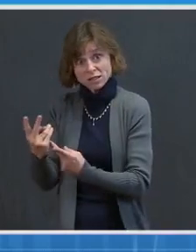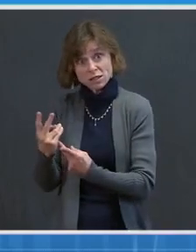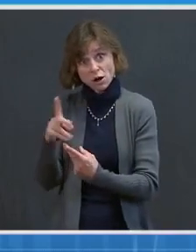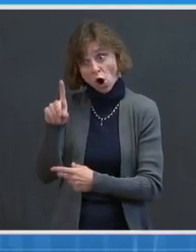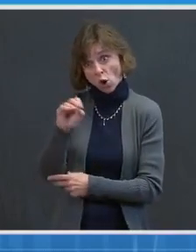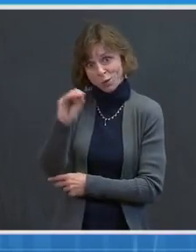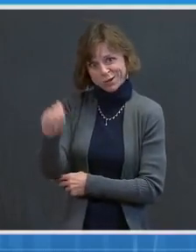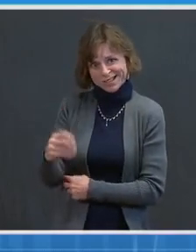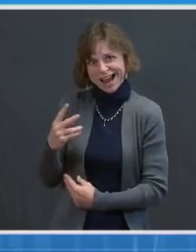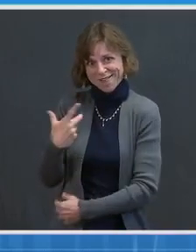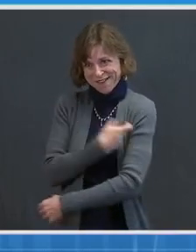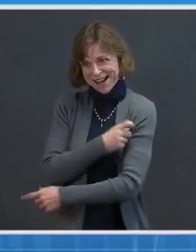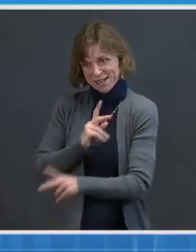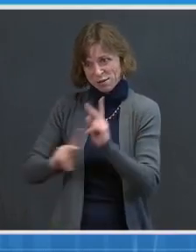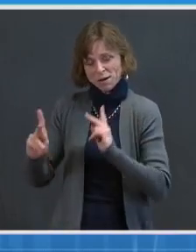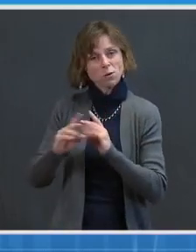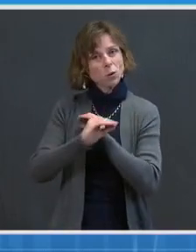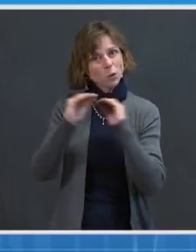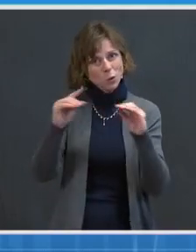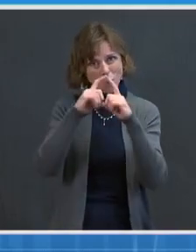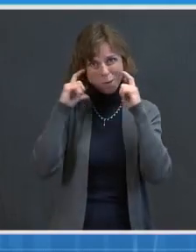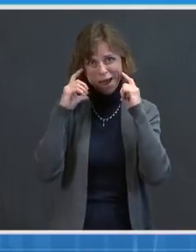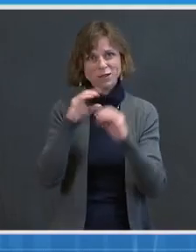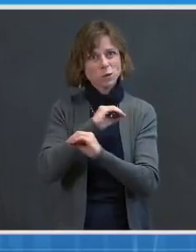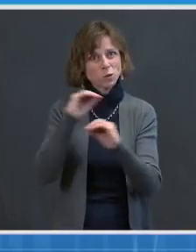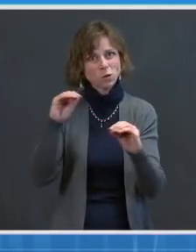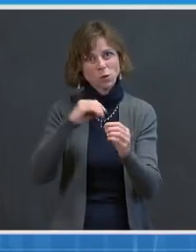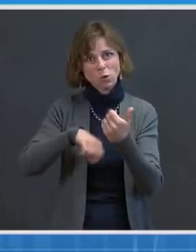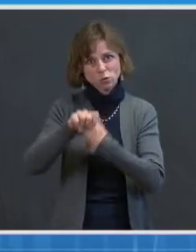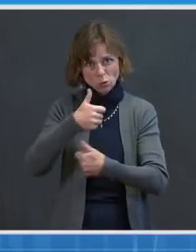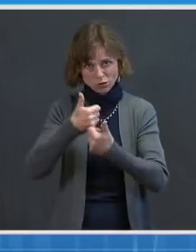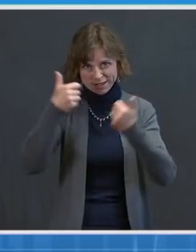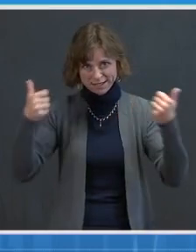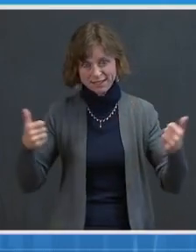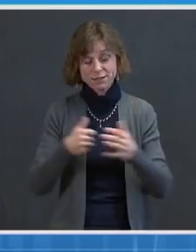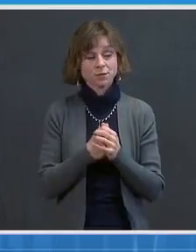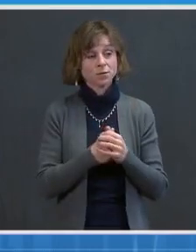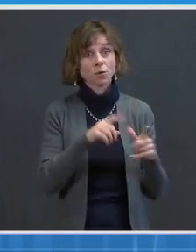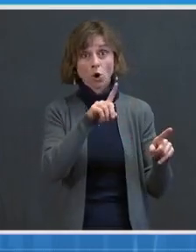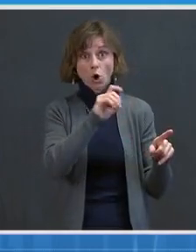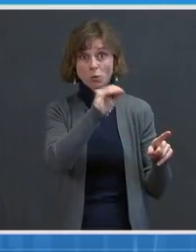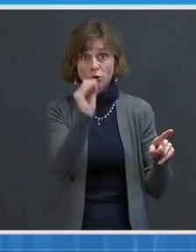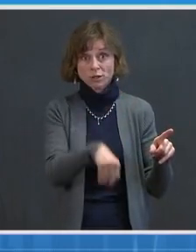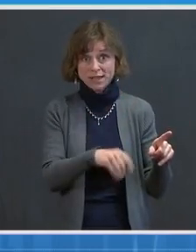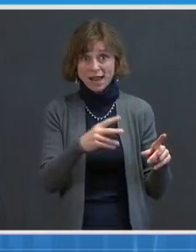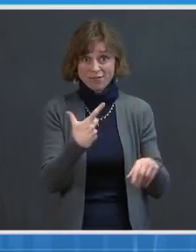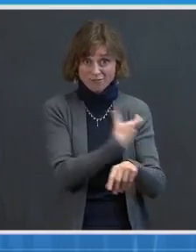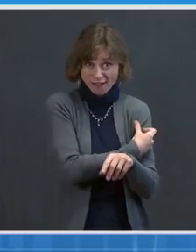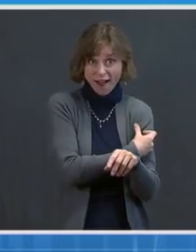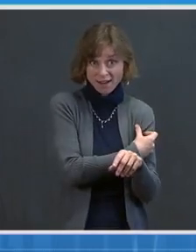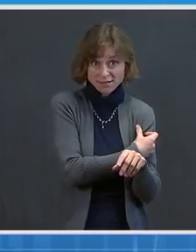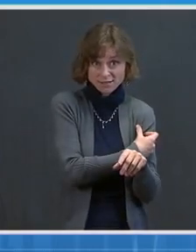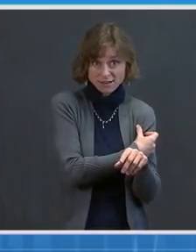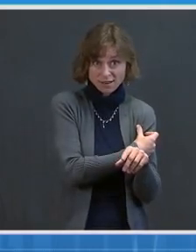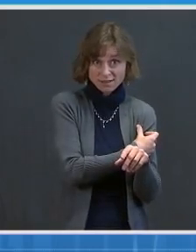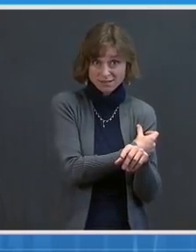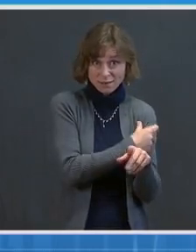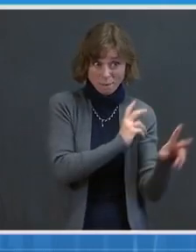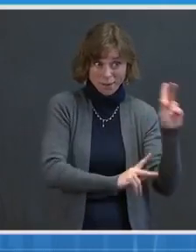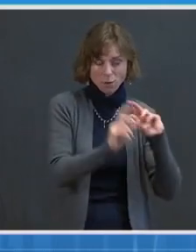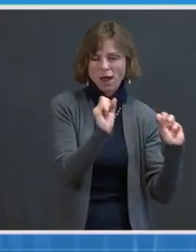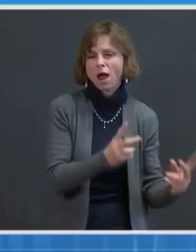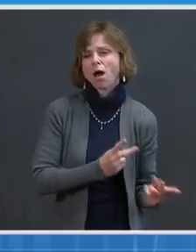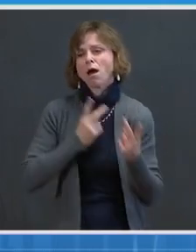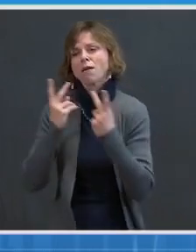without wearing masks or physical distancing. That fully vaccinated people can also visit with unvaccinated people from one